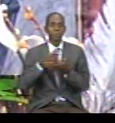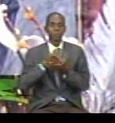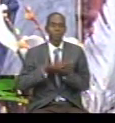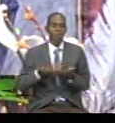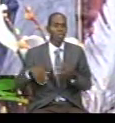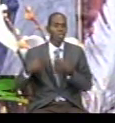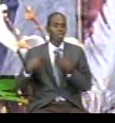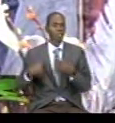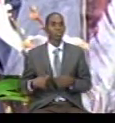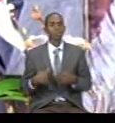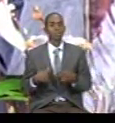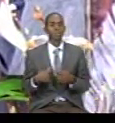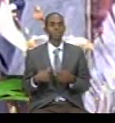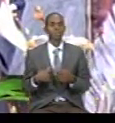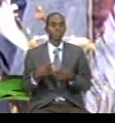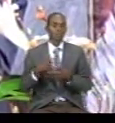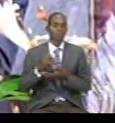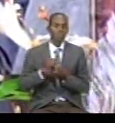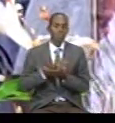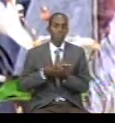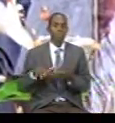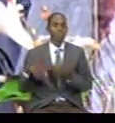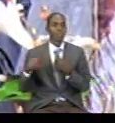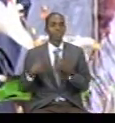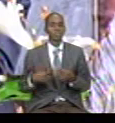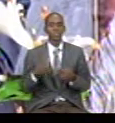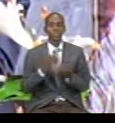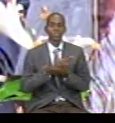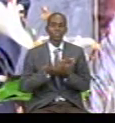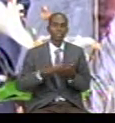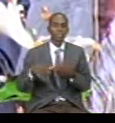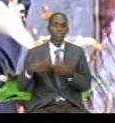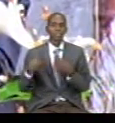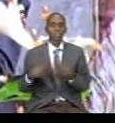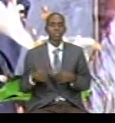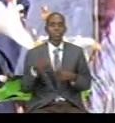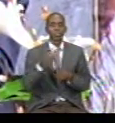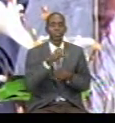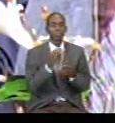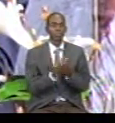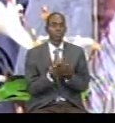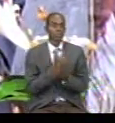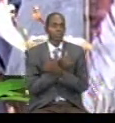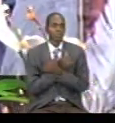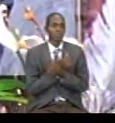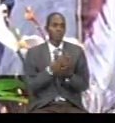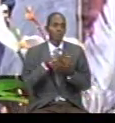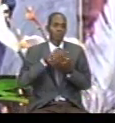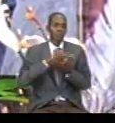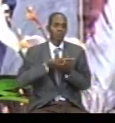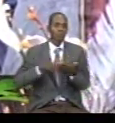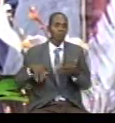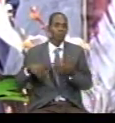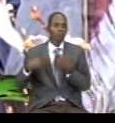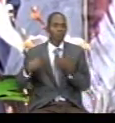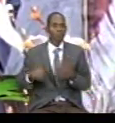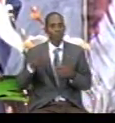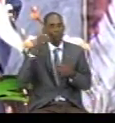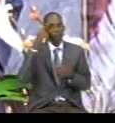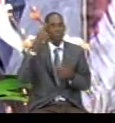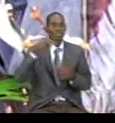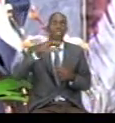pure heart, purged heart, sanctified heart, a clean heart. He that loveth pureness of heart, for the grace of